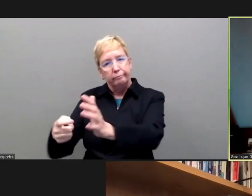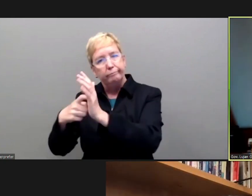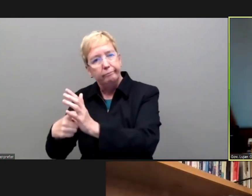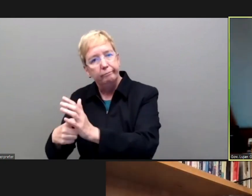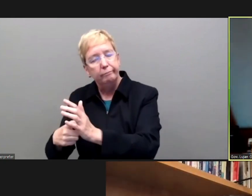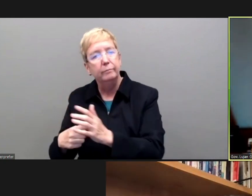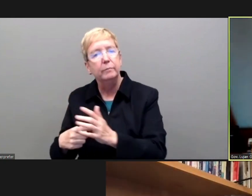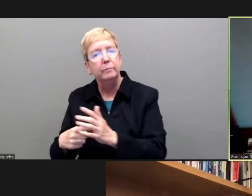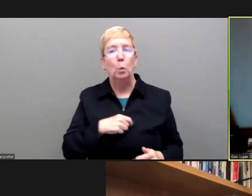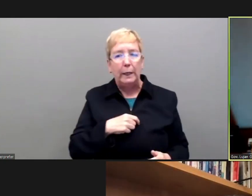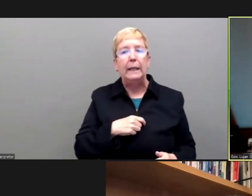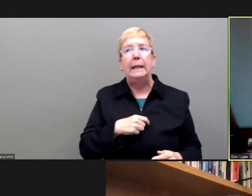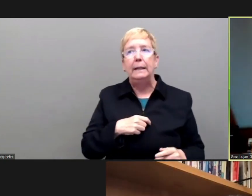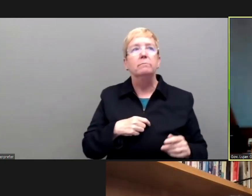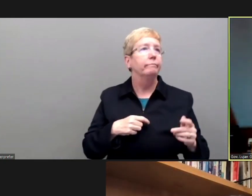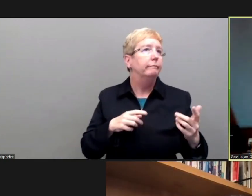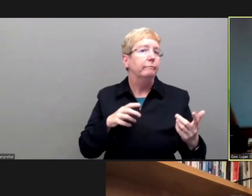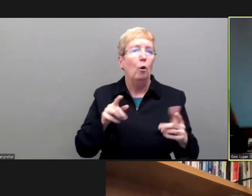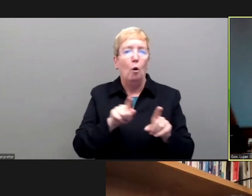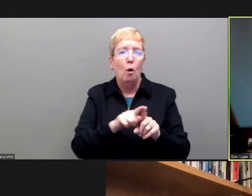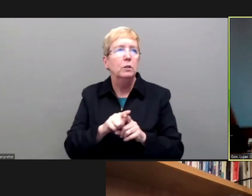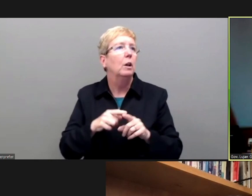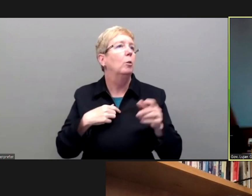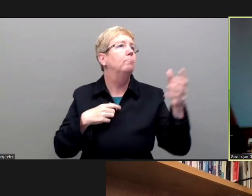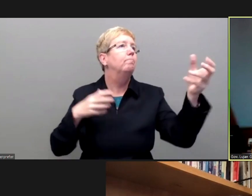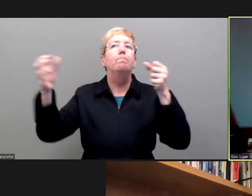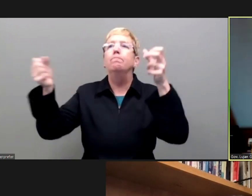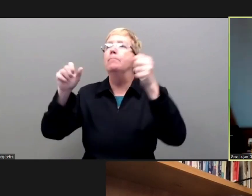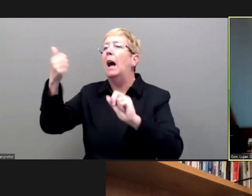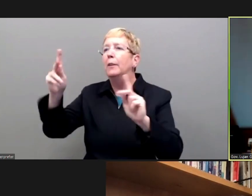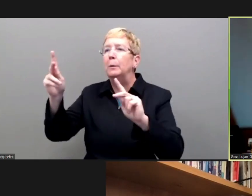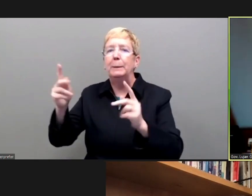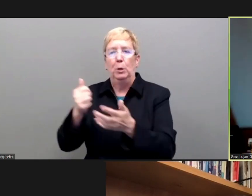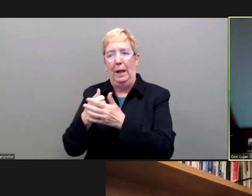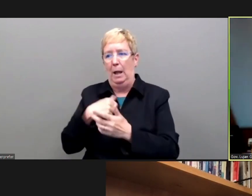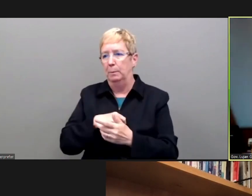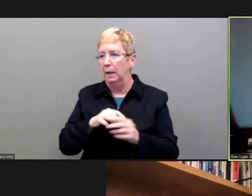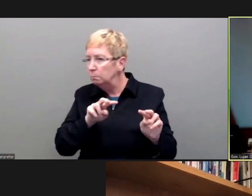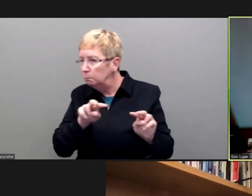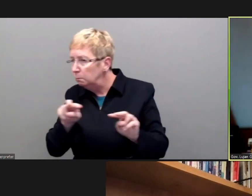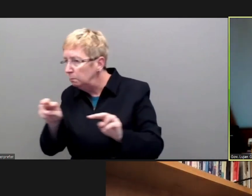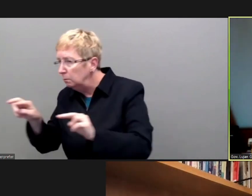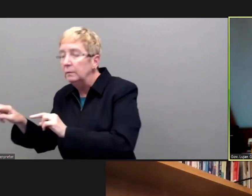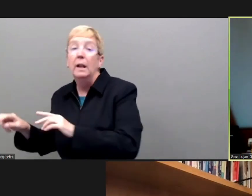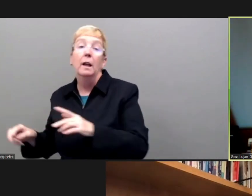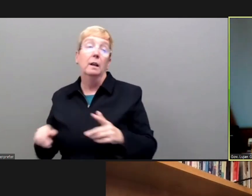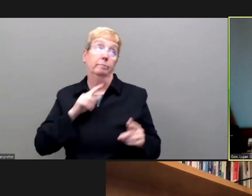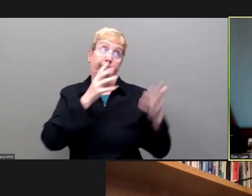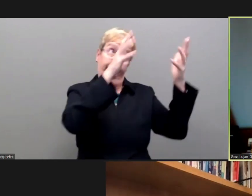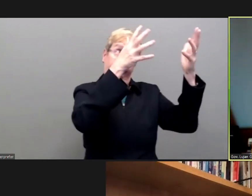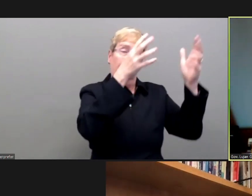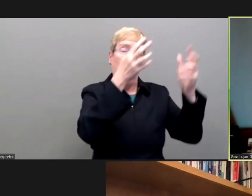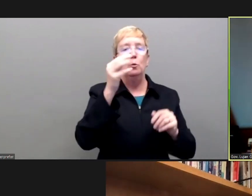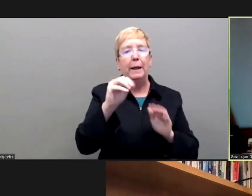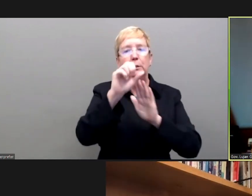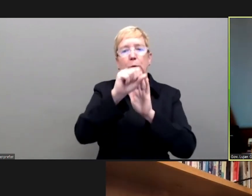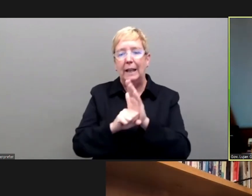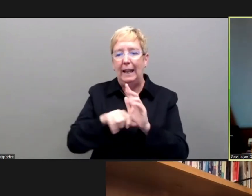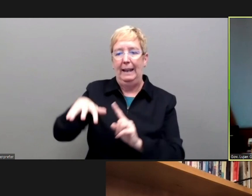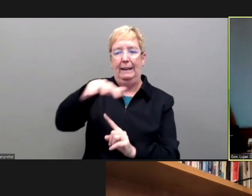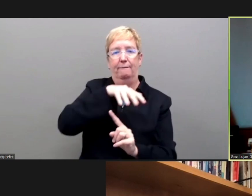a variety of other folks to make sure that we were doing that. Kudos to the New Mexico State Environment Department that did